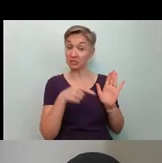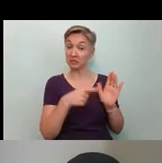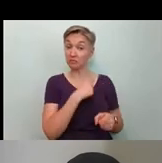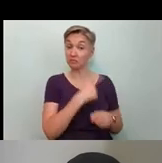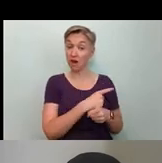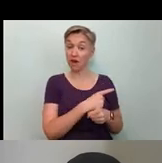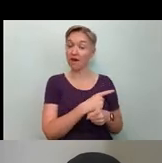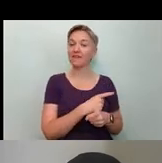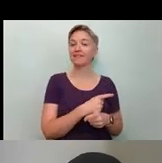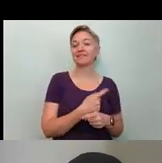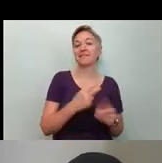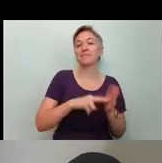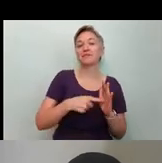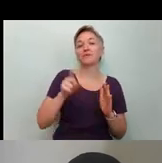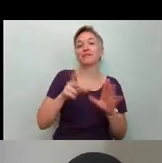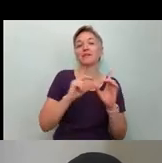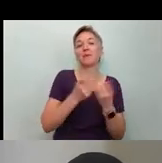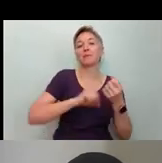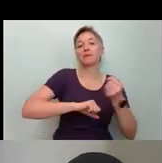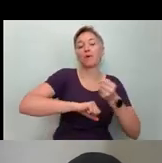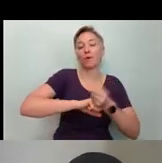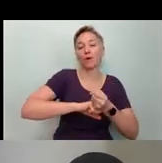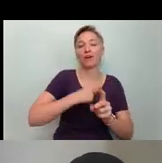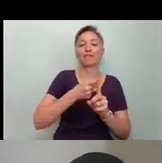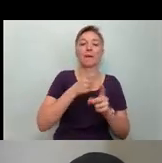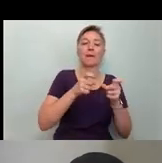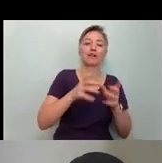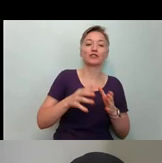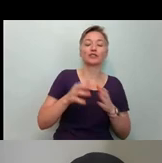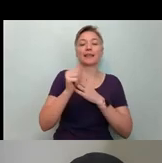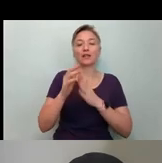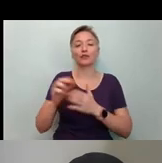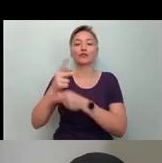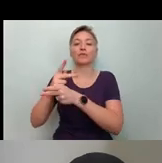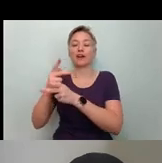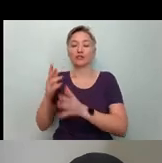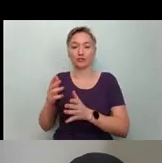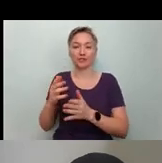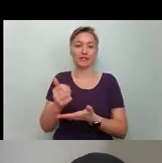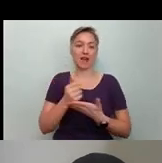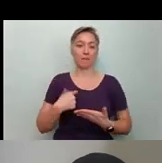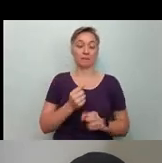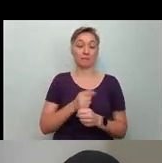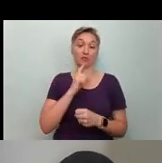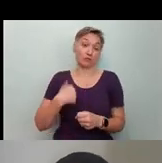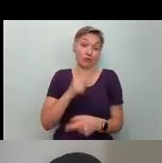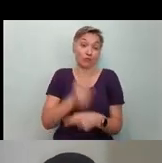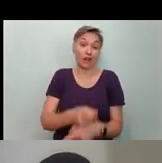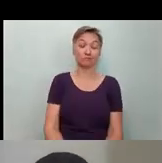support of our department leaders, our managers, and our supervisors to help us calibrate and to make sure we get that right.